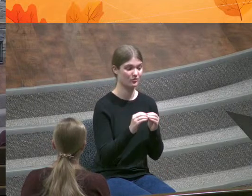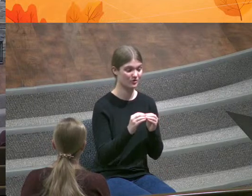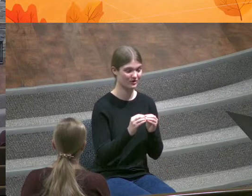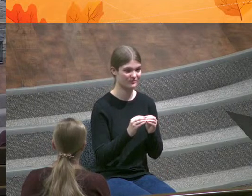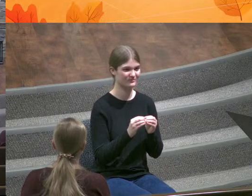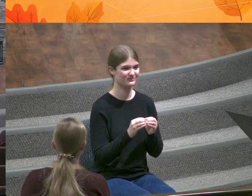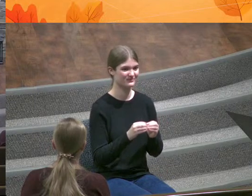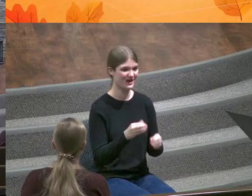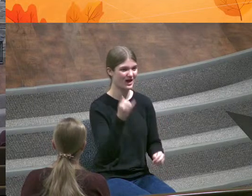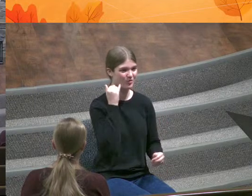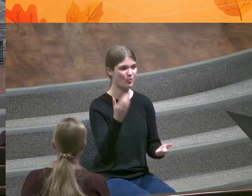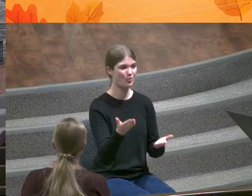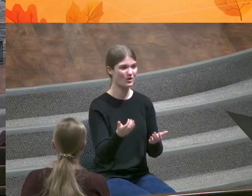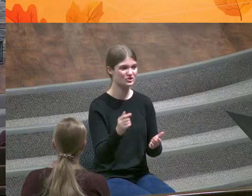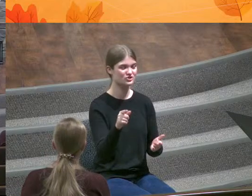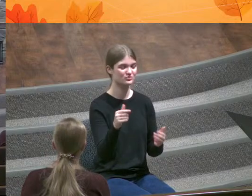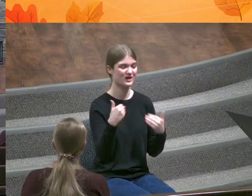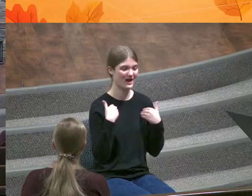Because I want you to have it.